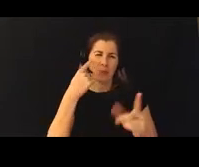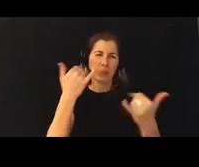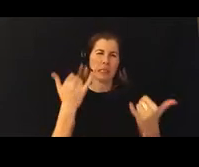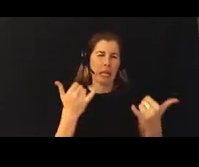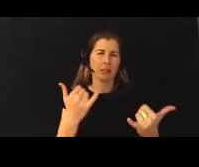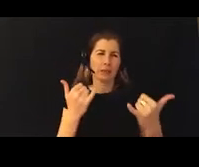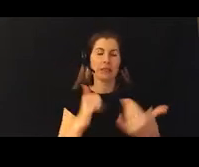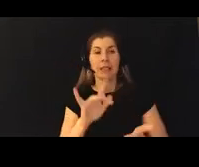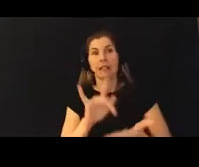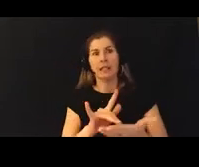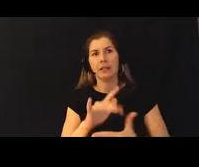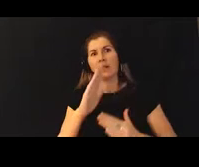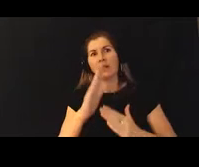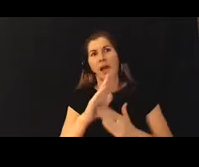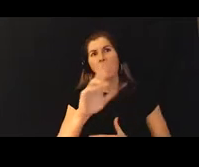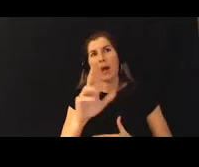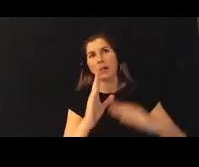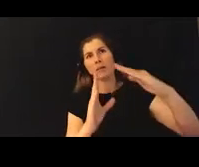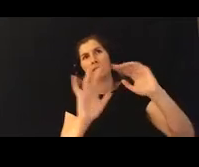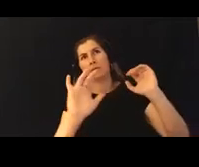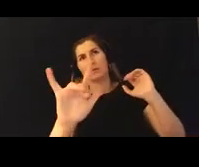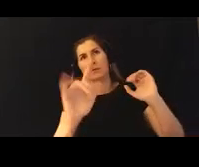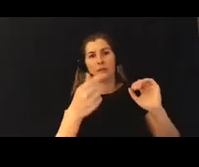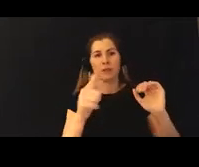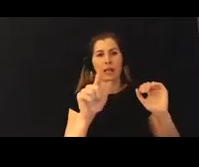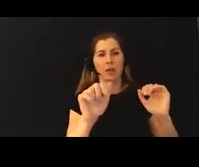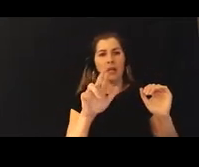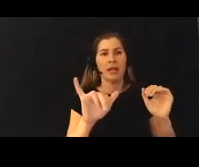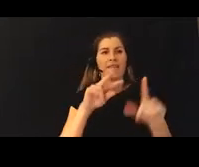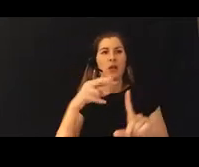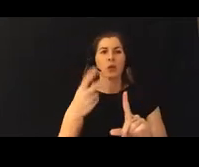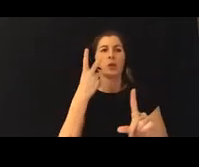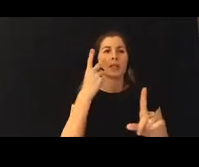right of your screen to make sure you're on gallery view so you can see